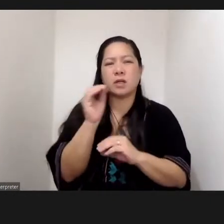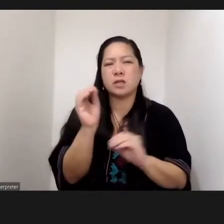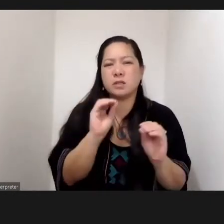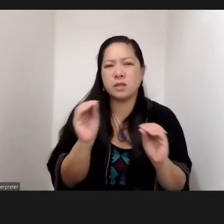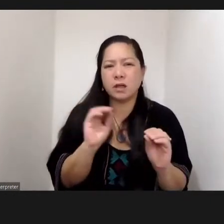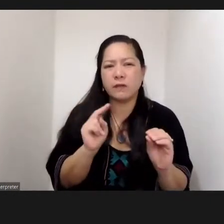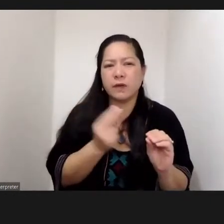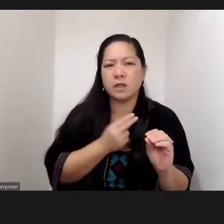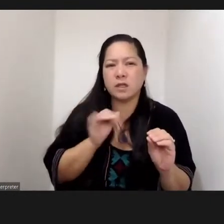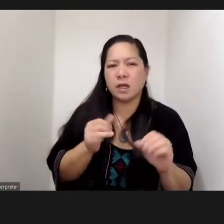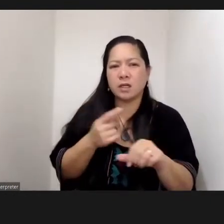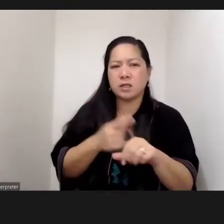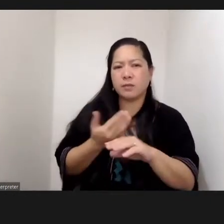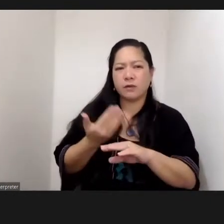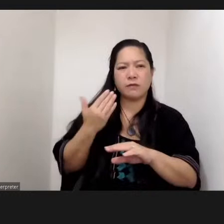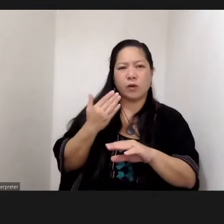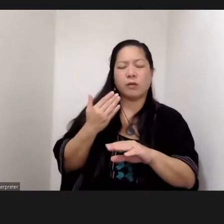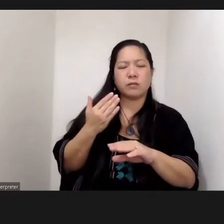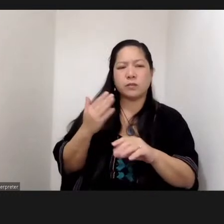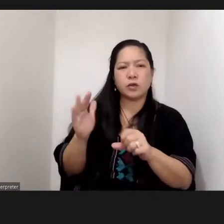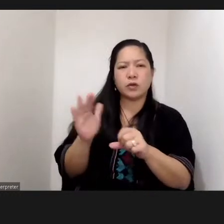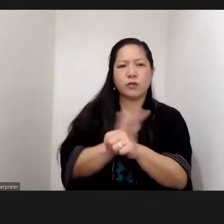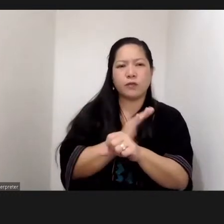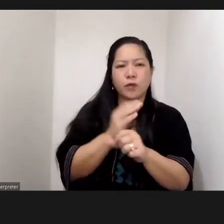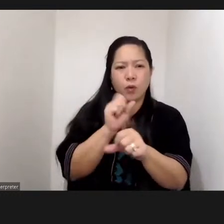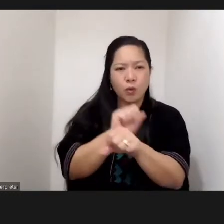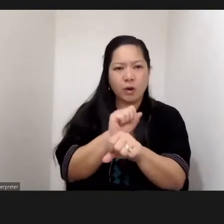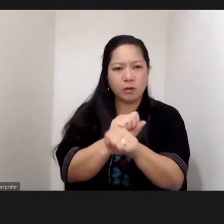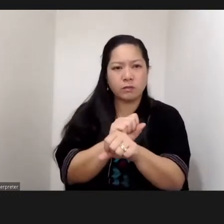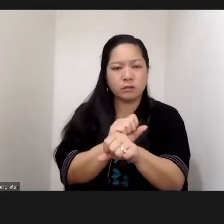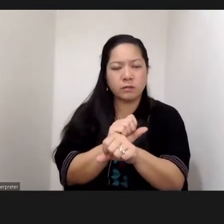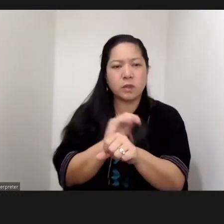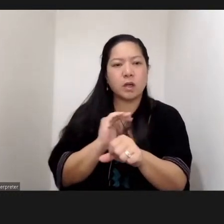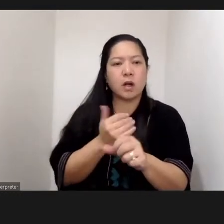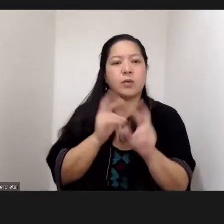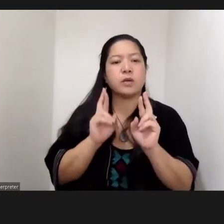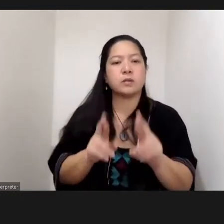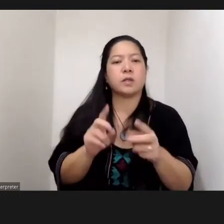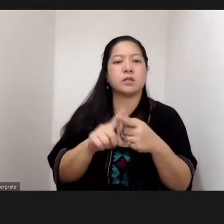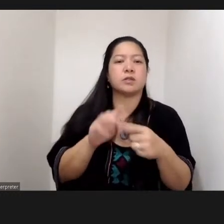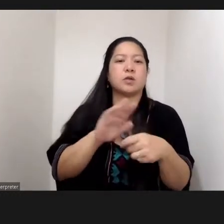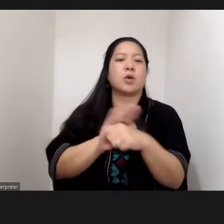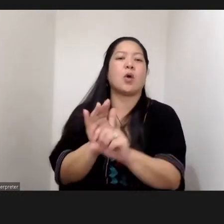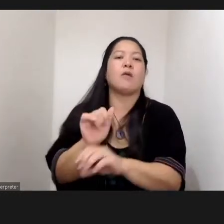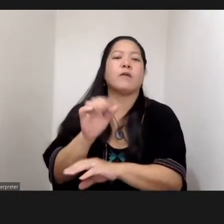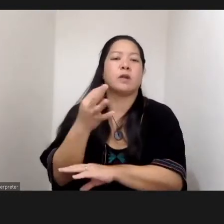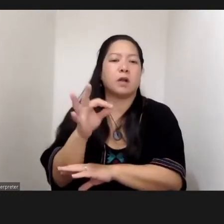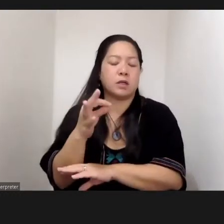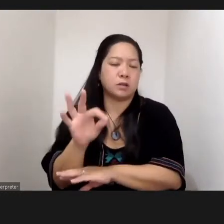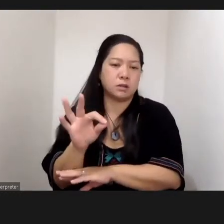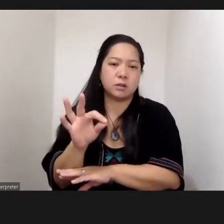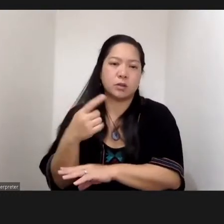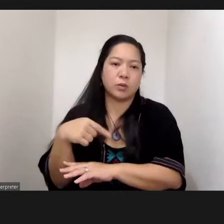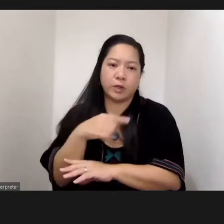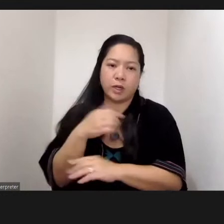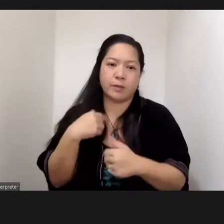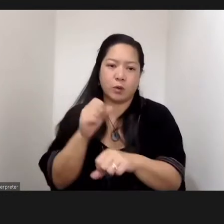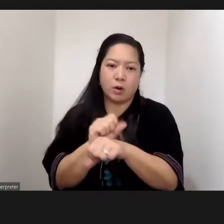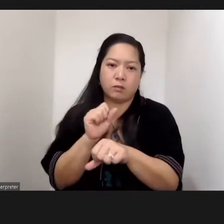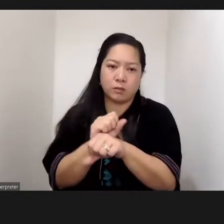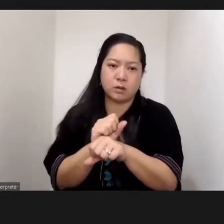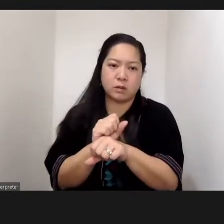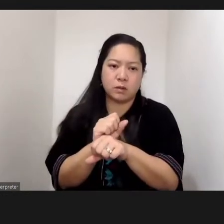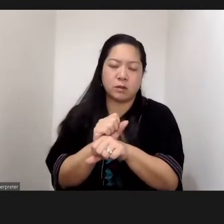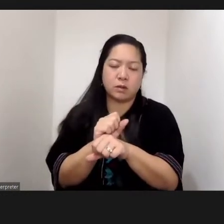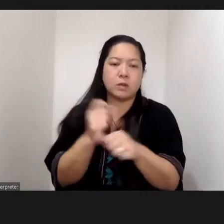anticipated the full scope of the pandemic response it called for. I am the